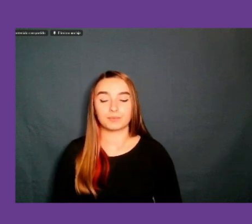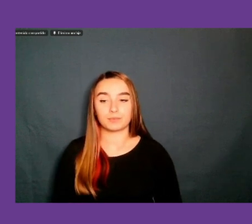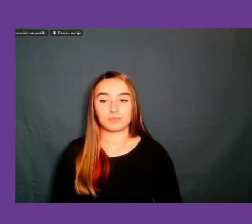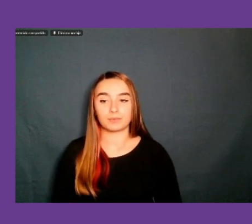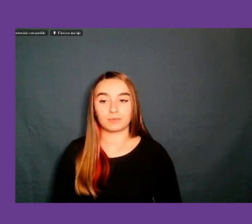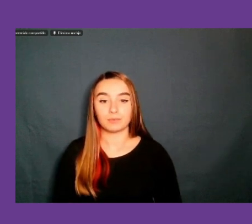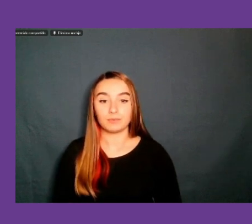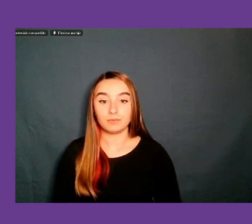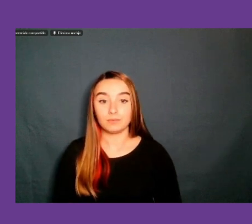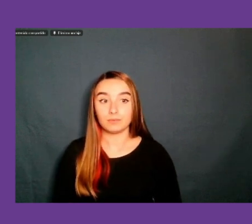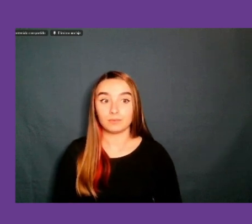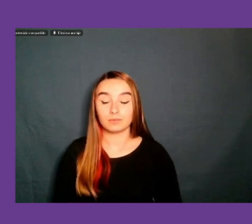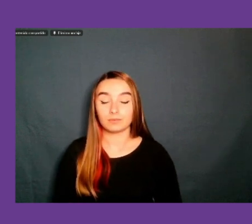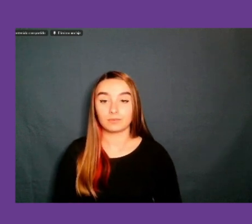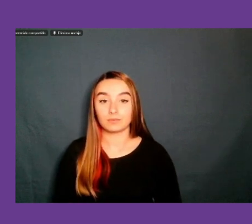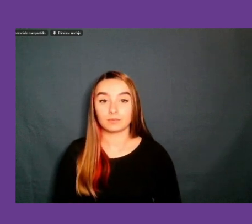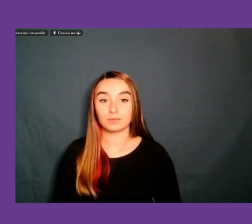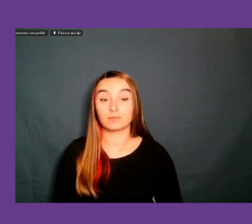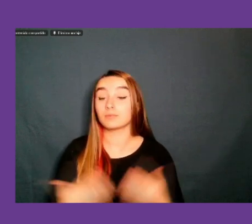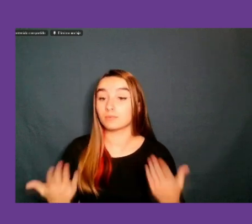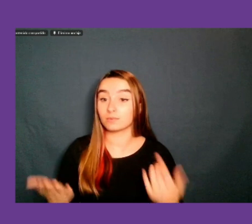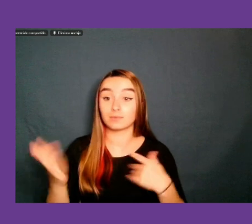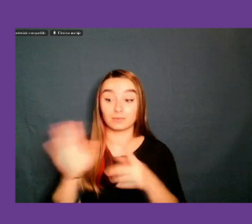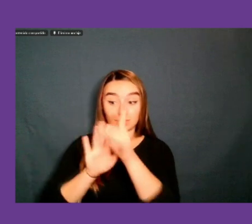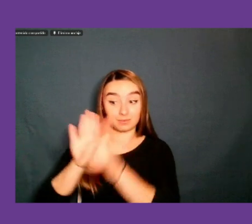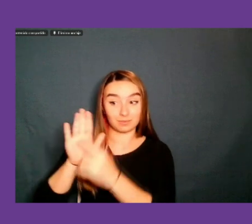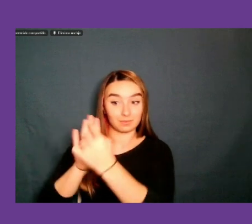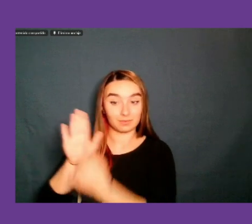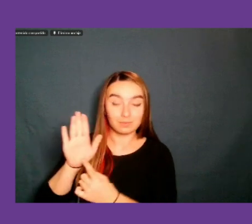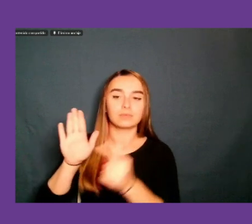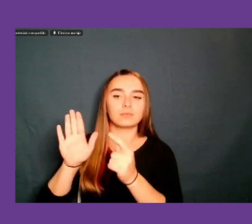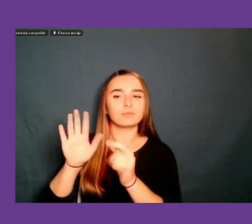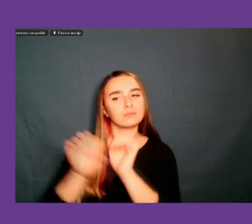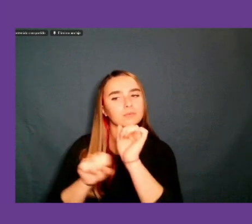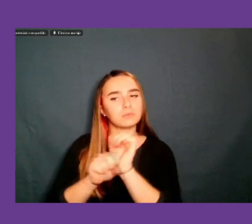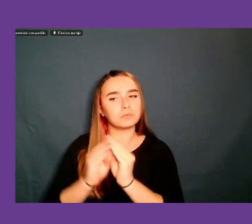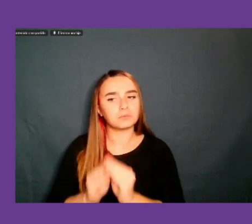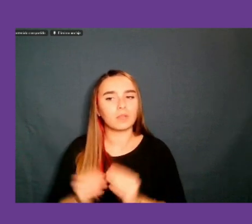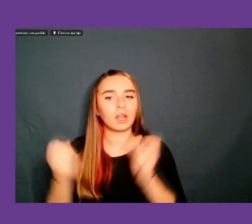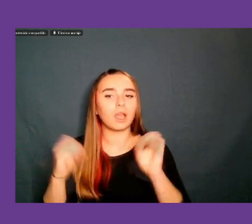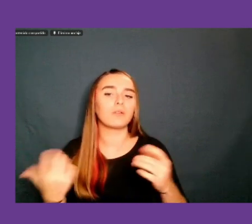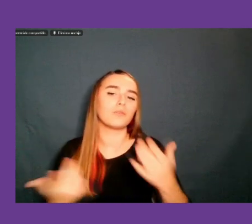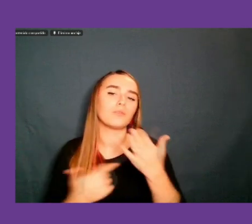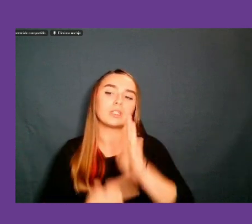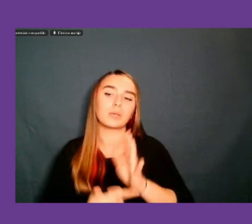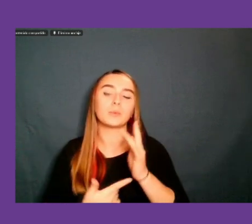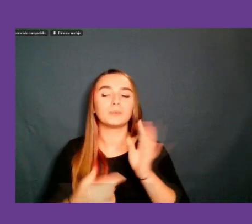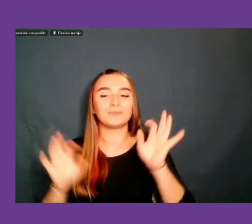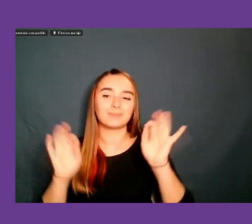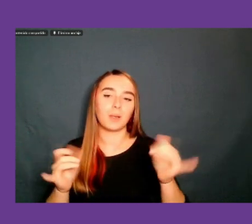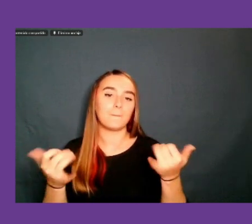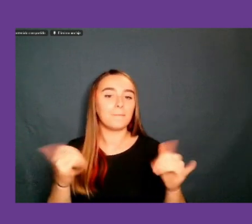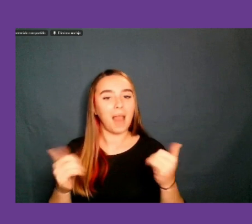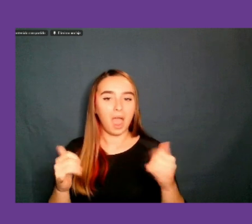we can do things. We have rules, and we will organize like the game inside it,